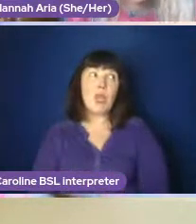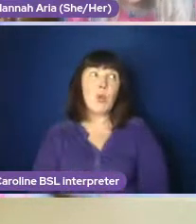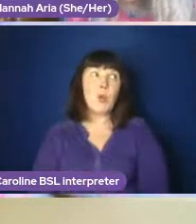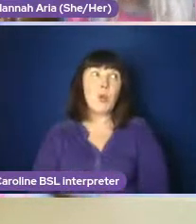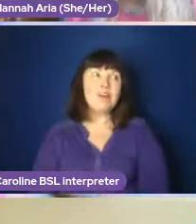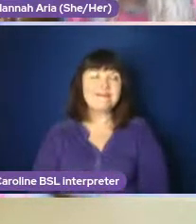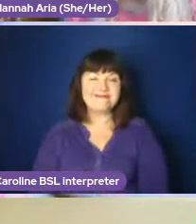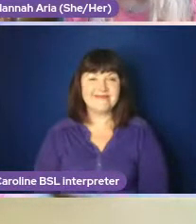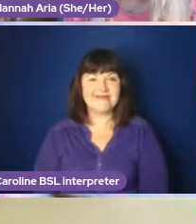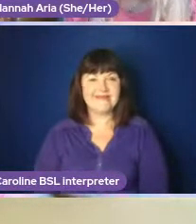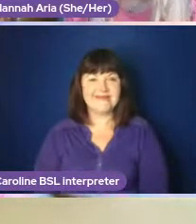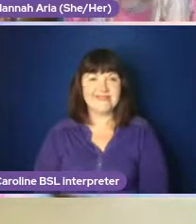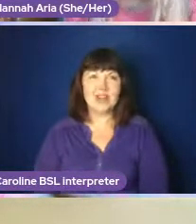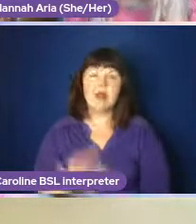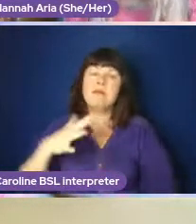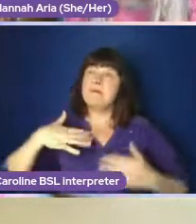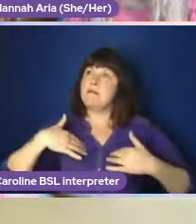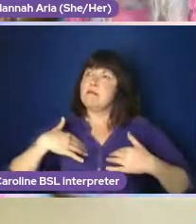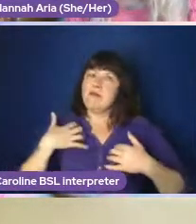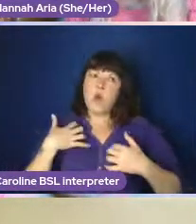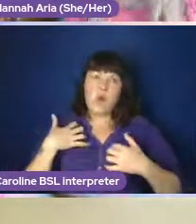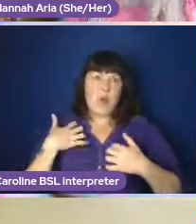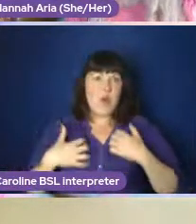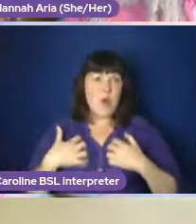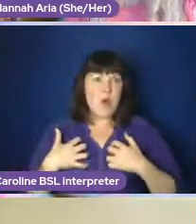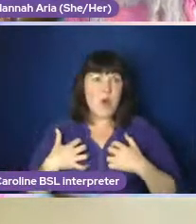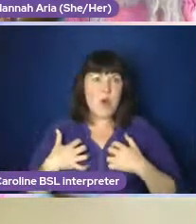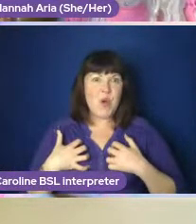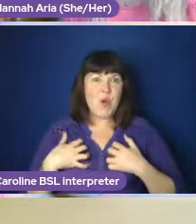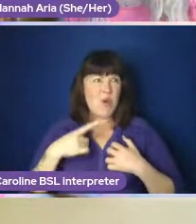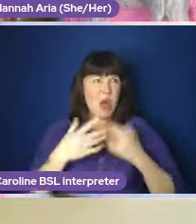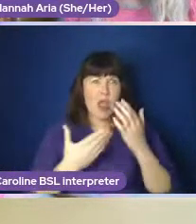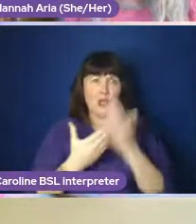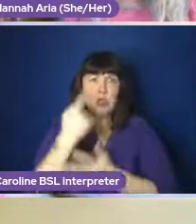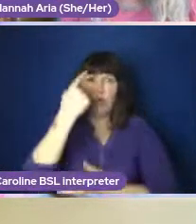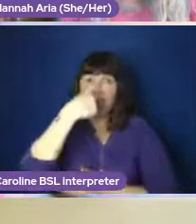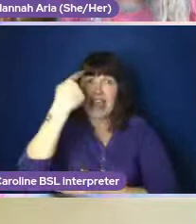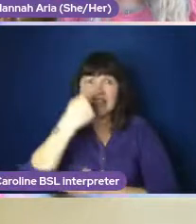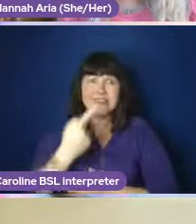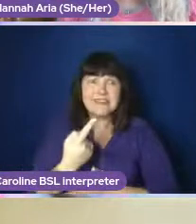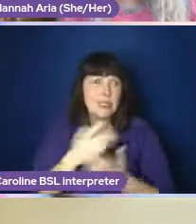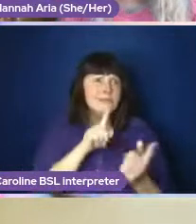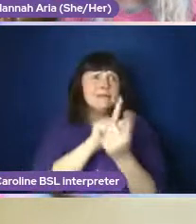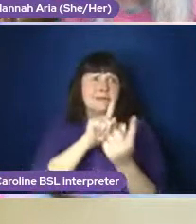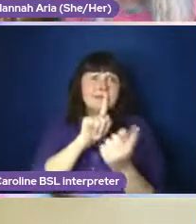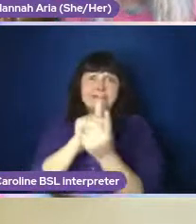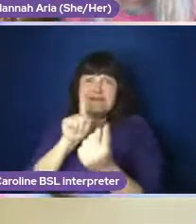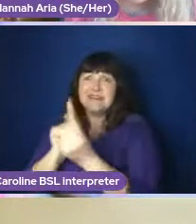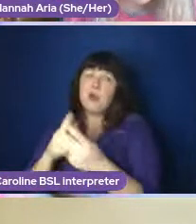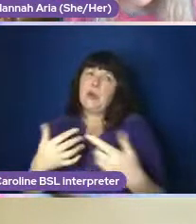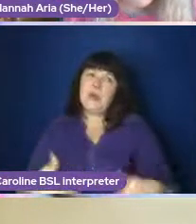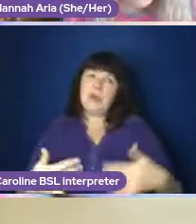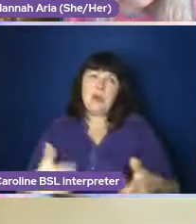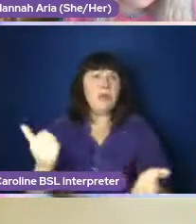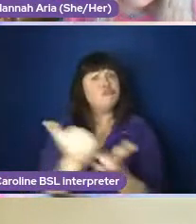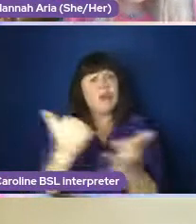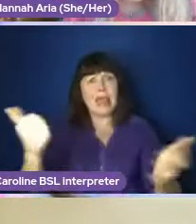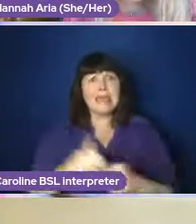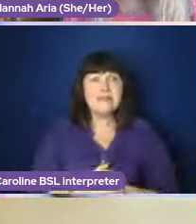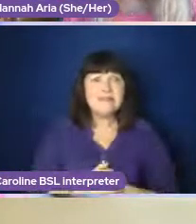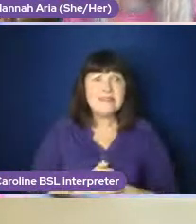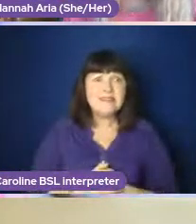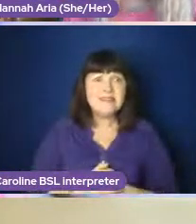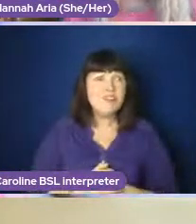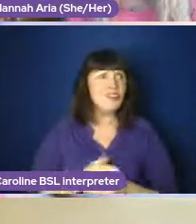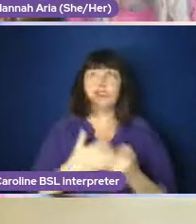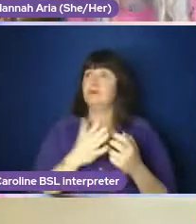And I'm so excited that we've got so many people that we've never met before that are just getting involved in this. And it's brilliant just meeting new people from